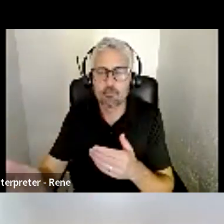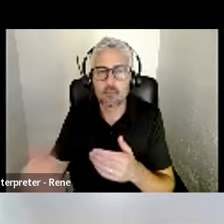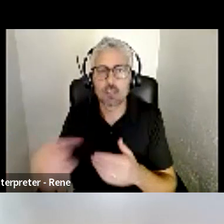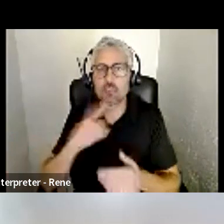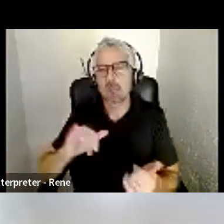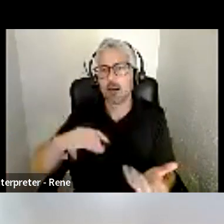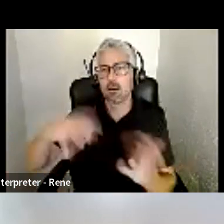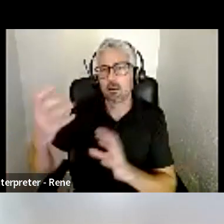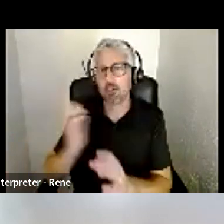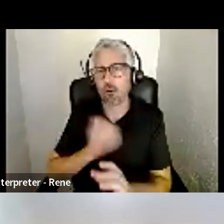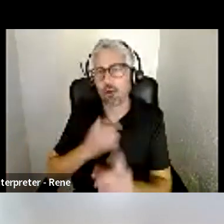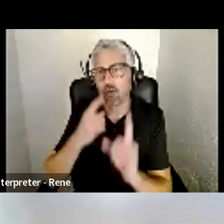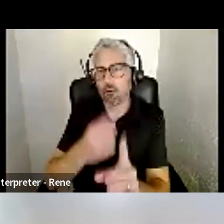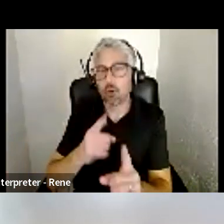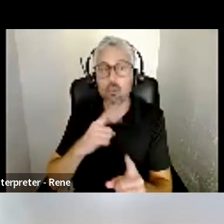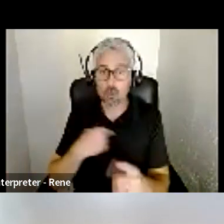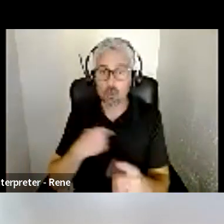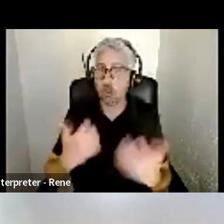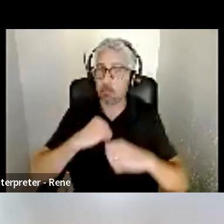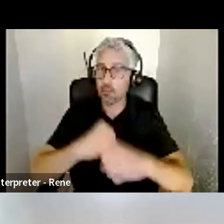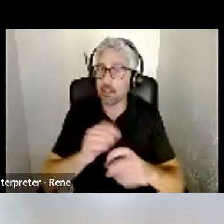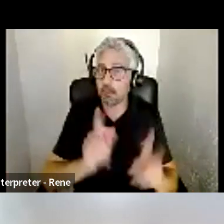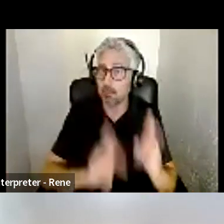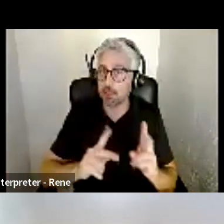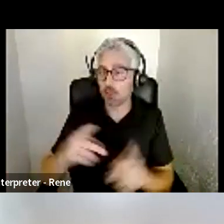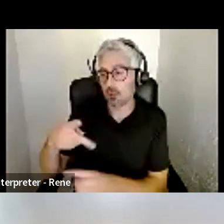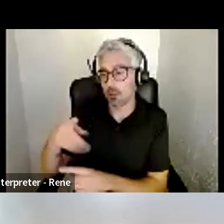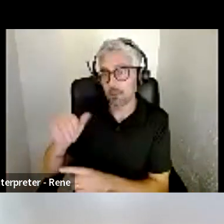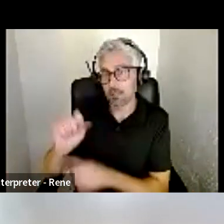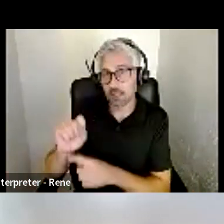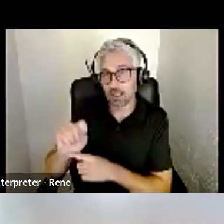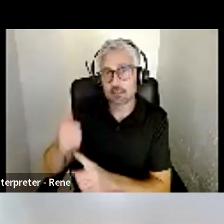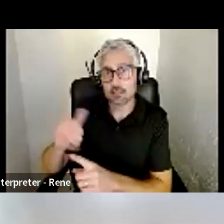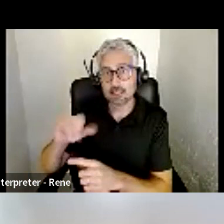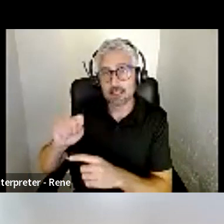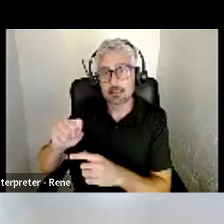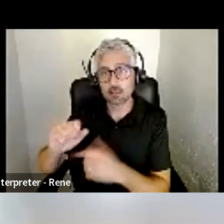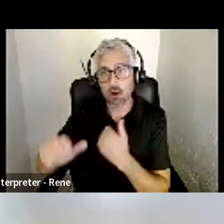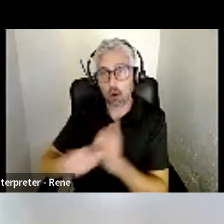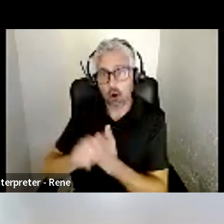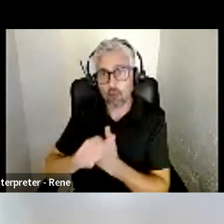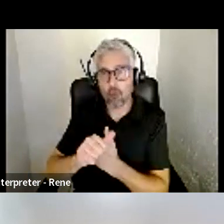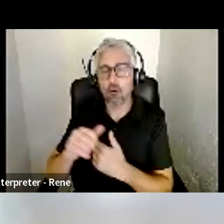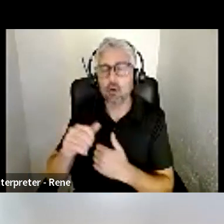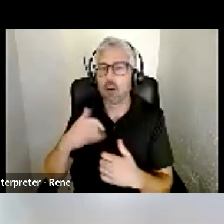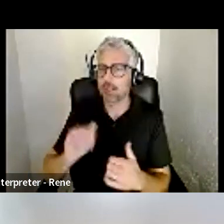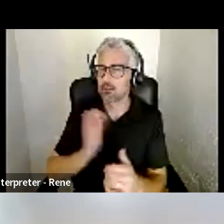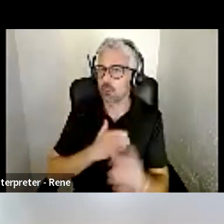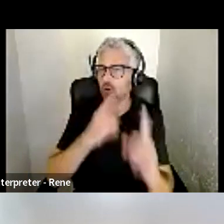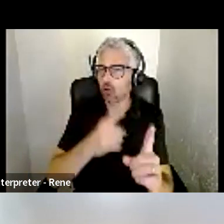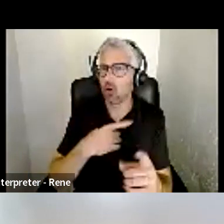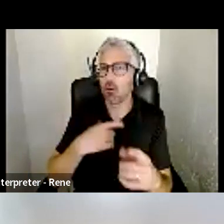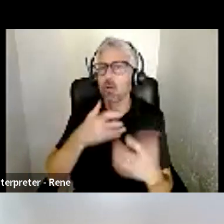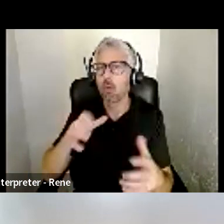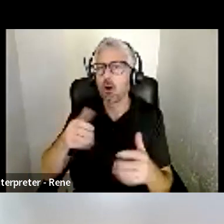goal, perhaps, of protecting people from PFAS that is directly harmful to them. So those are the things that I'm thinking about